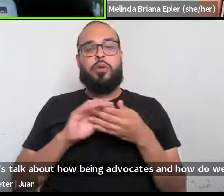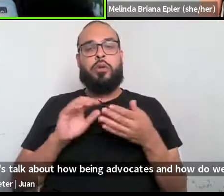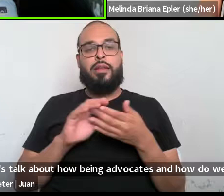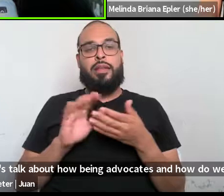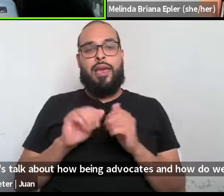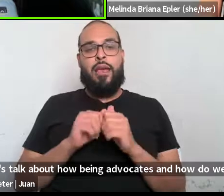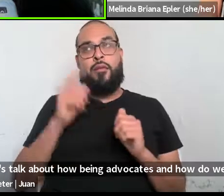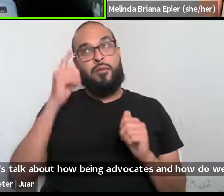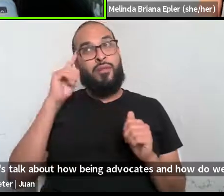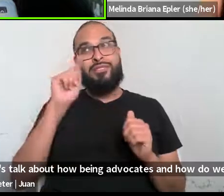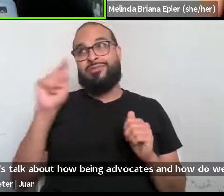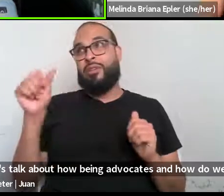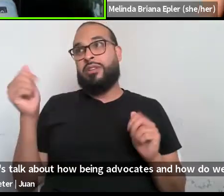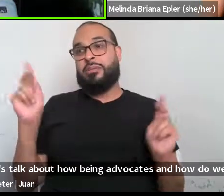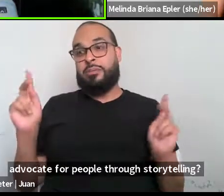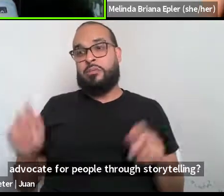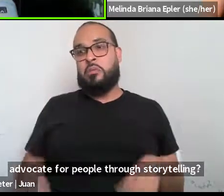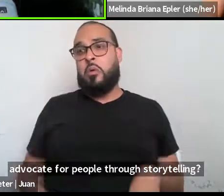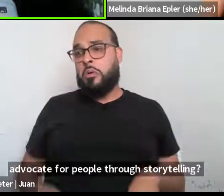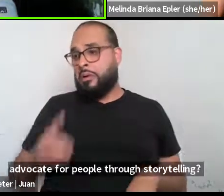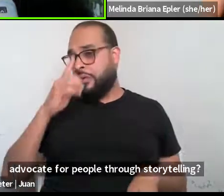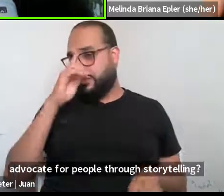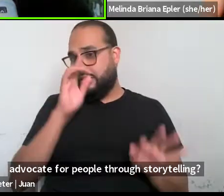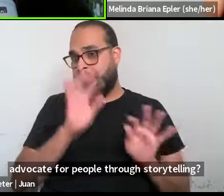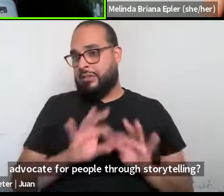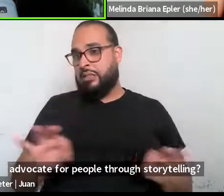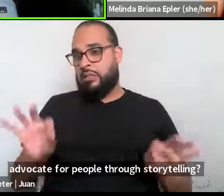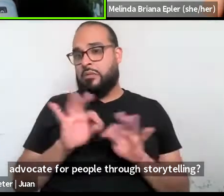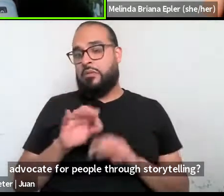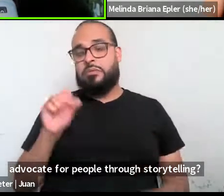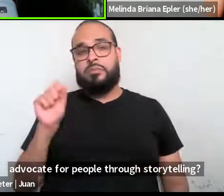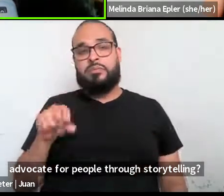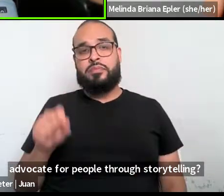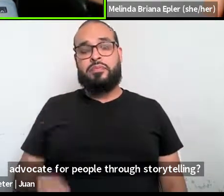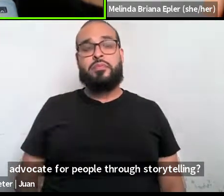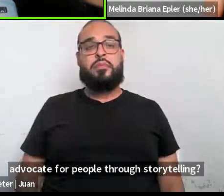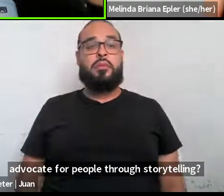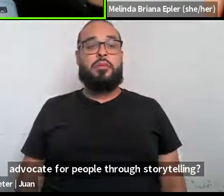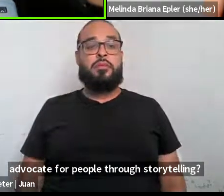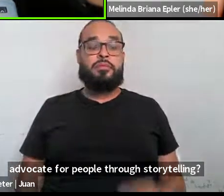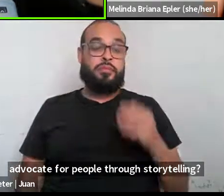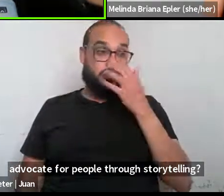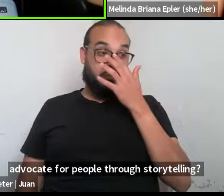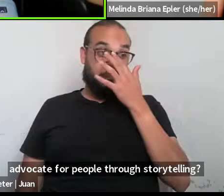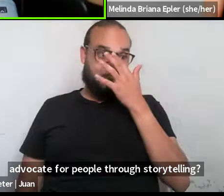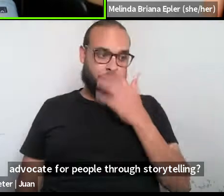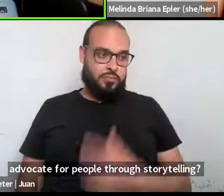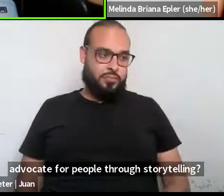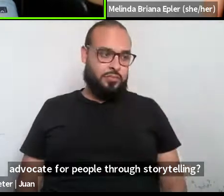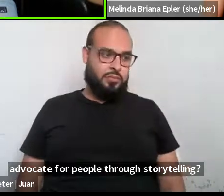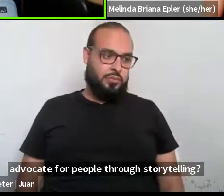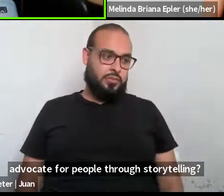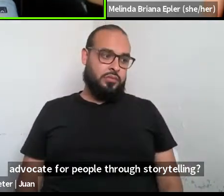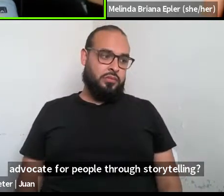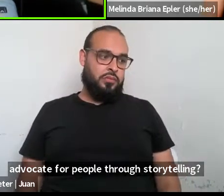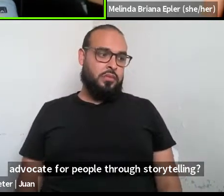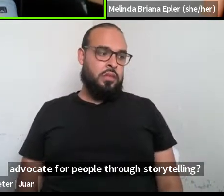Yeah, I mean, I think that that's so important. I mean, you know, first of